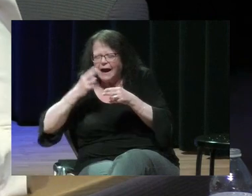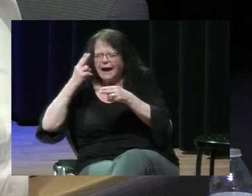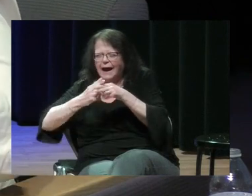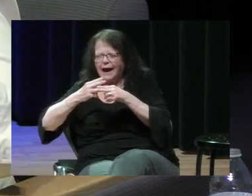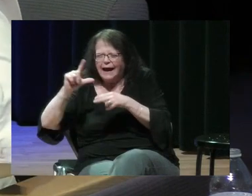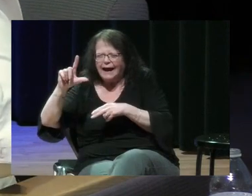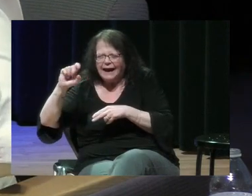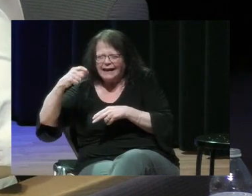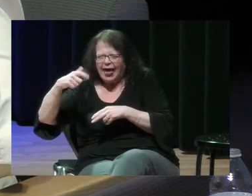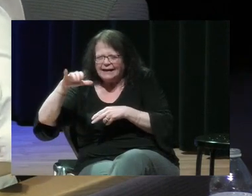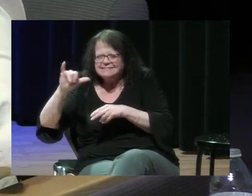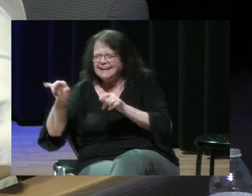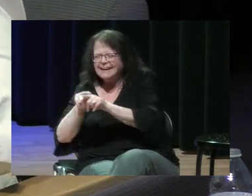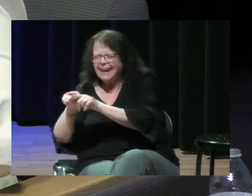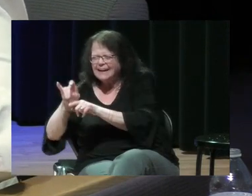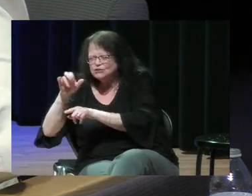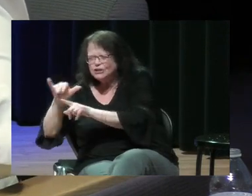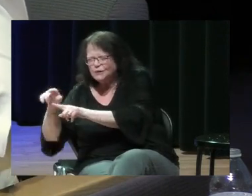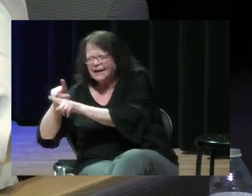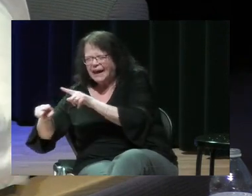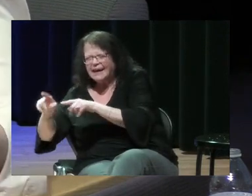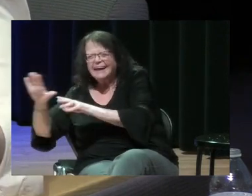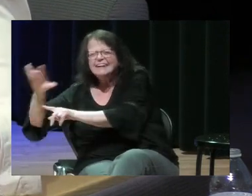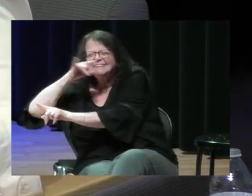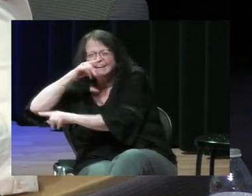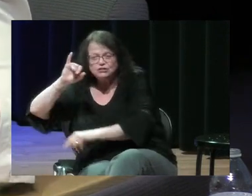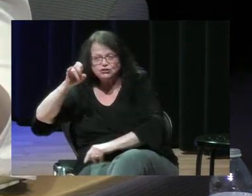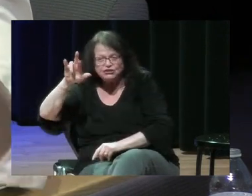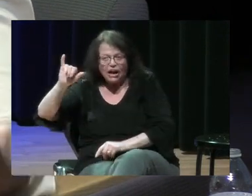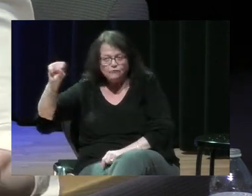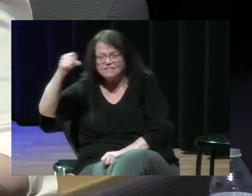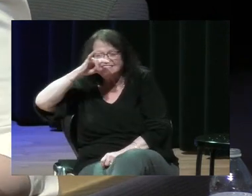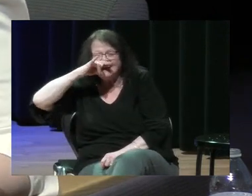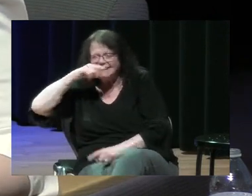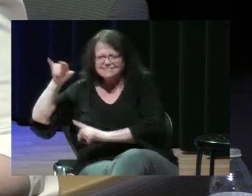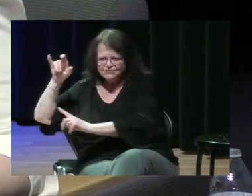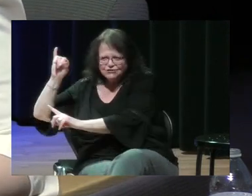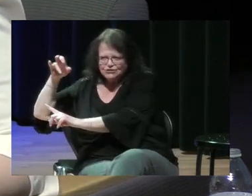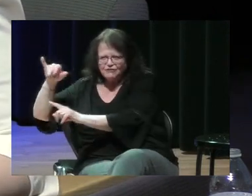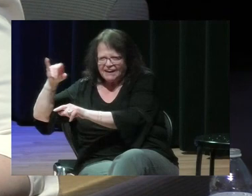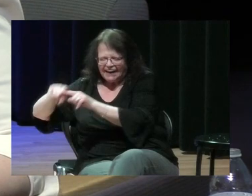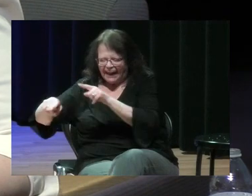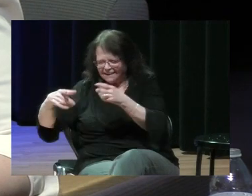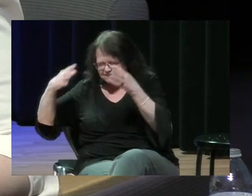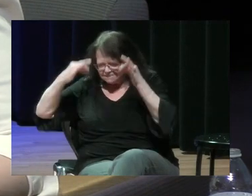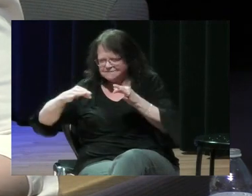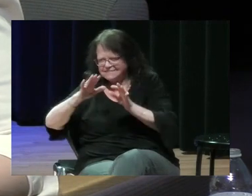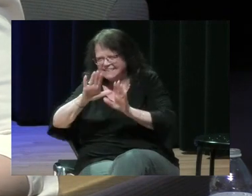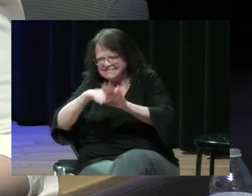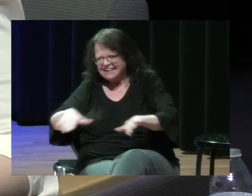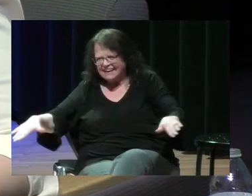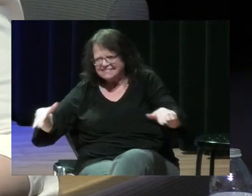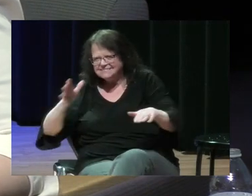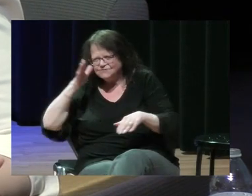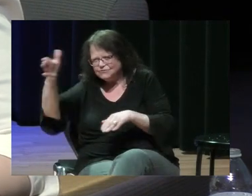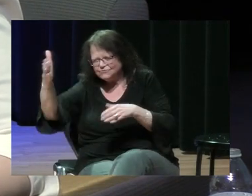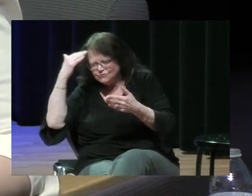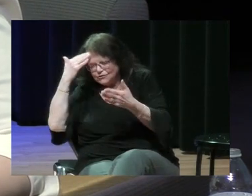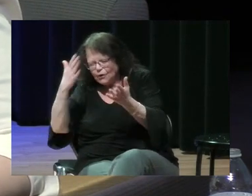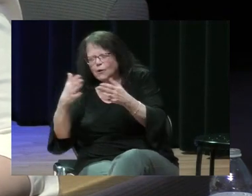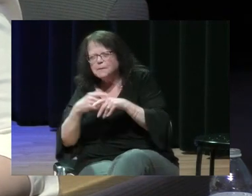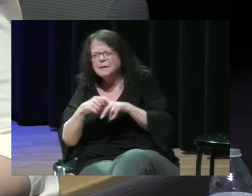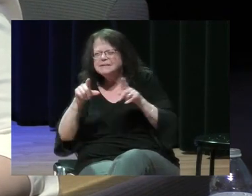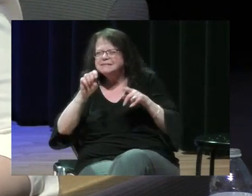destiny. I just try to do this and keep having these conversations with Sarah with as much